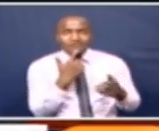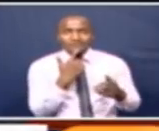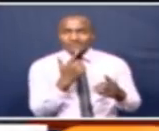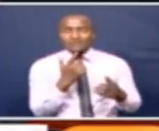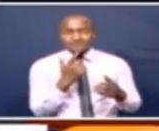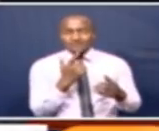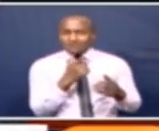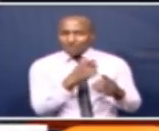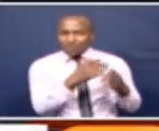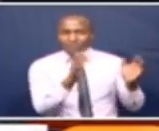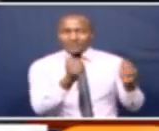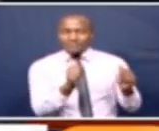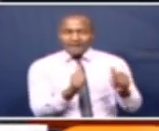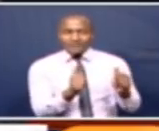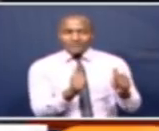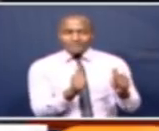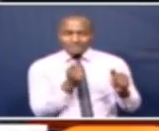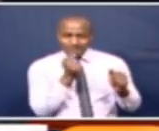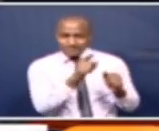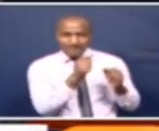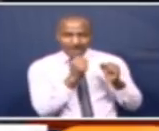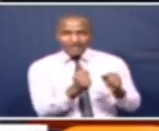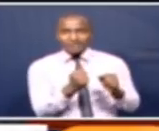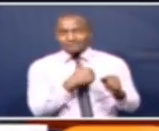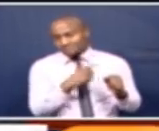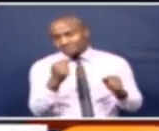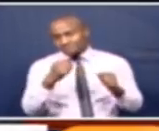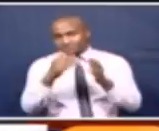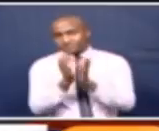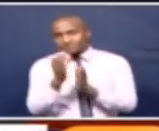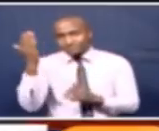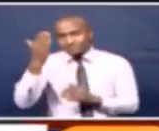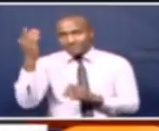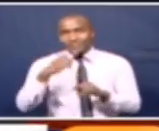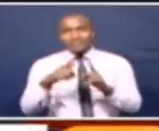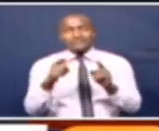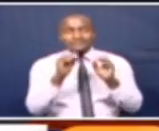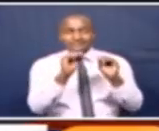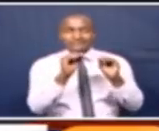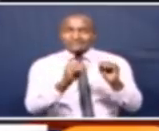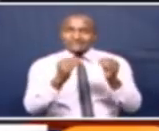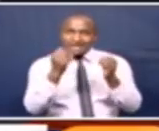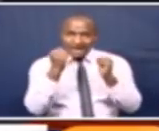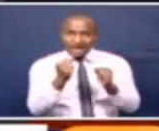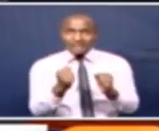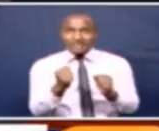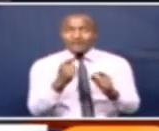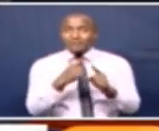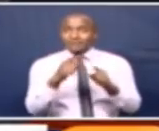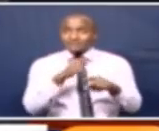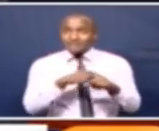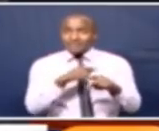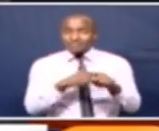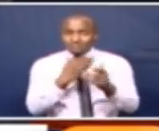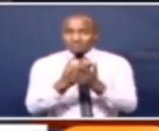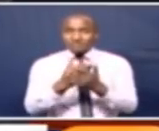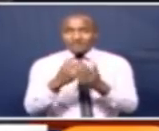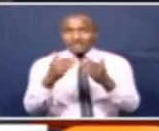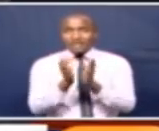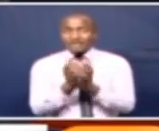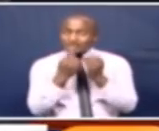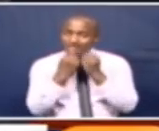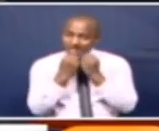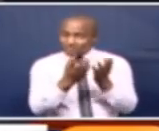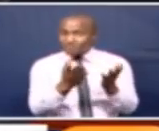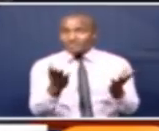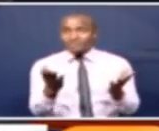still closed. So I was to go to class, but I was not able to teach. But when I arrived in class, I told my